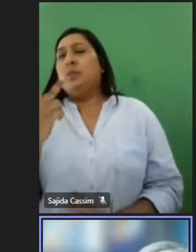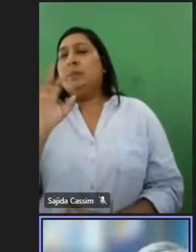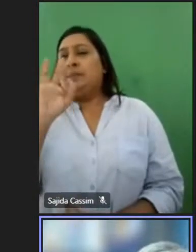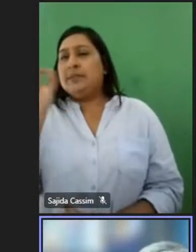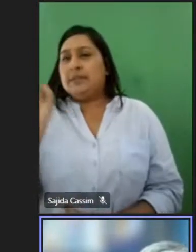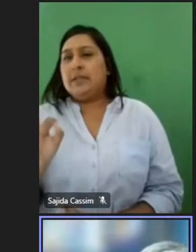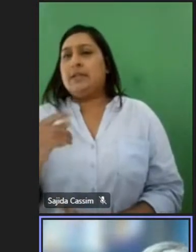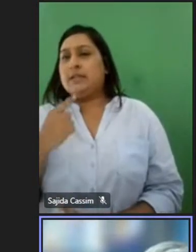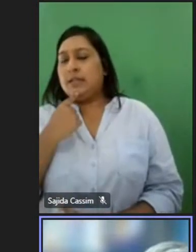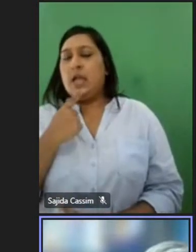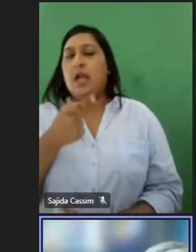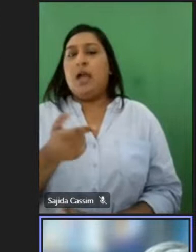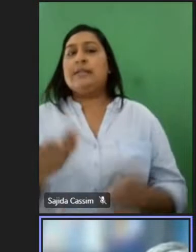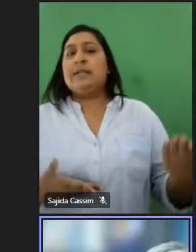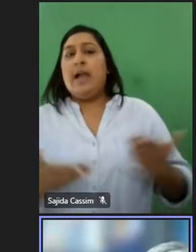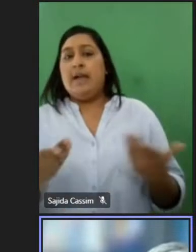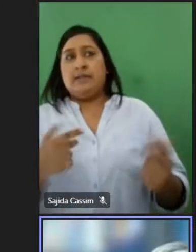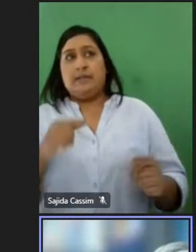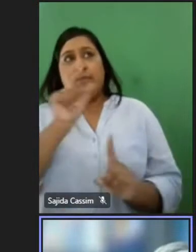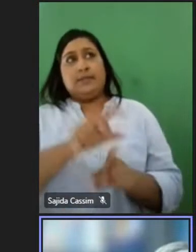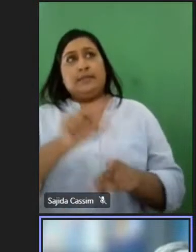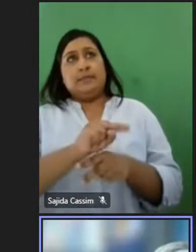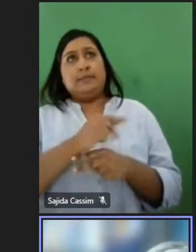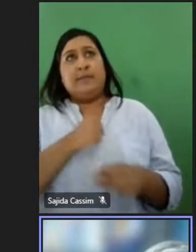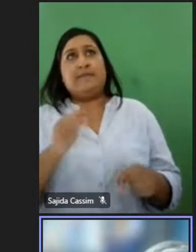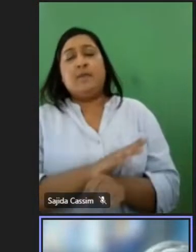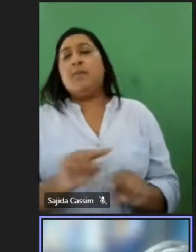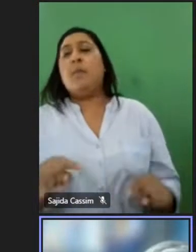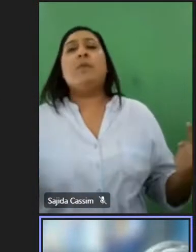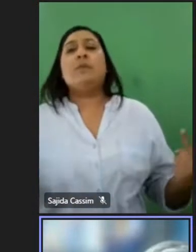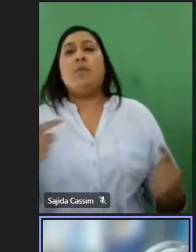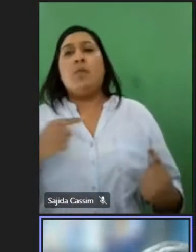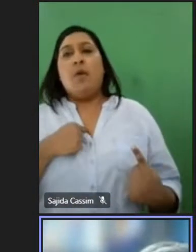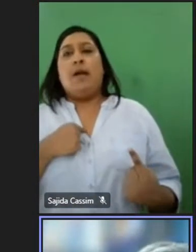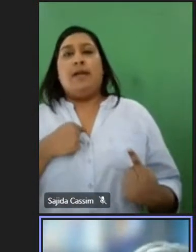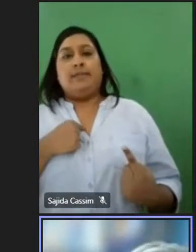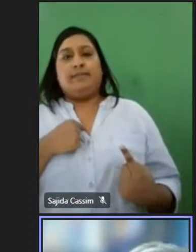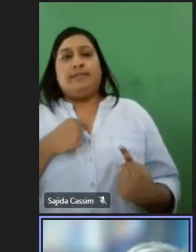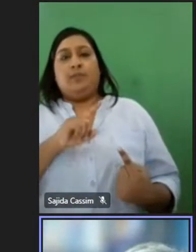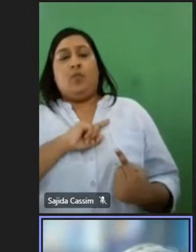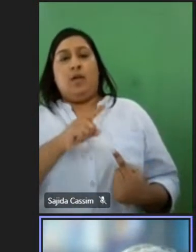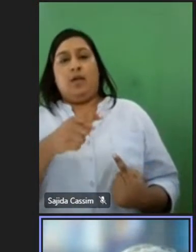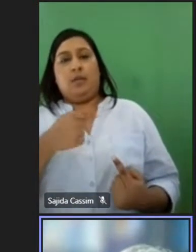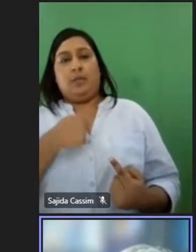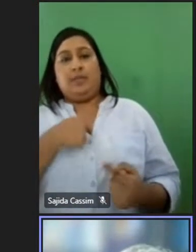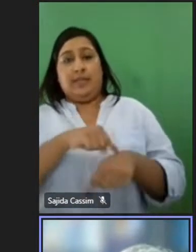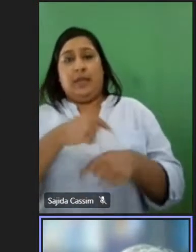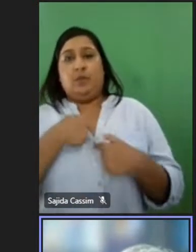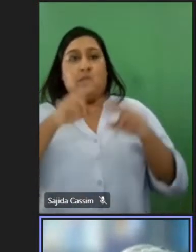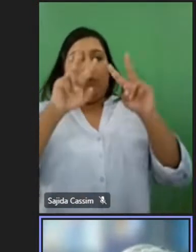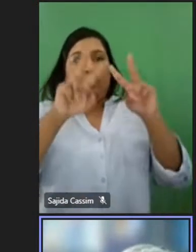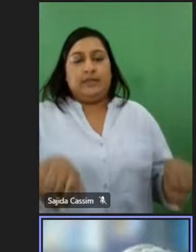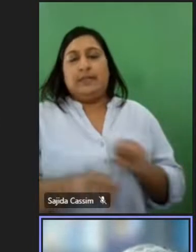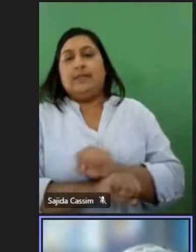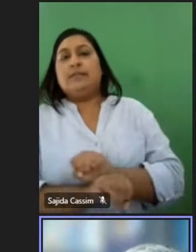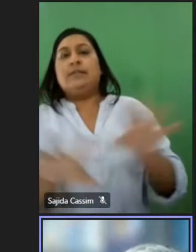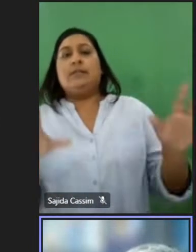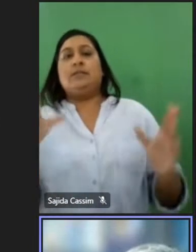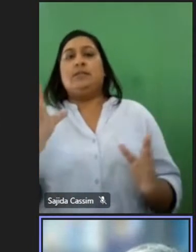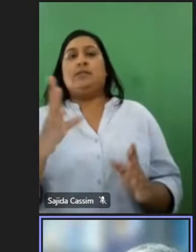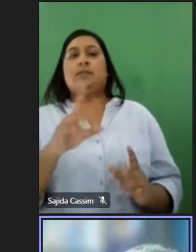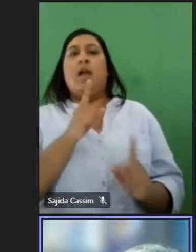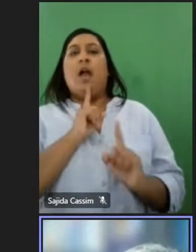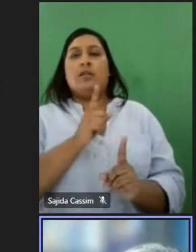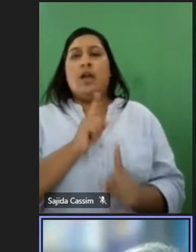still interrupted during the time of our survey, largely due to not